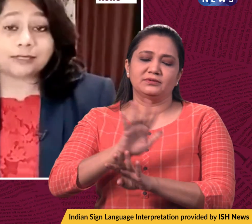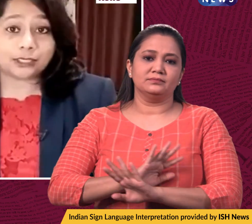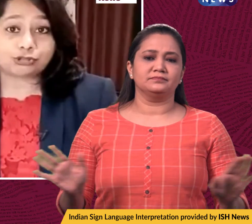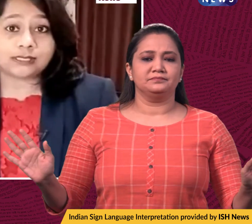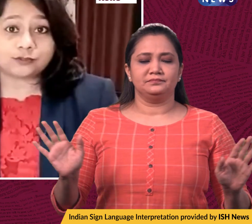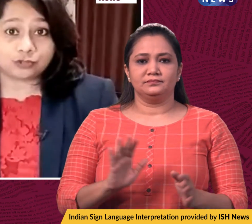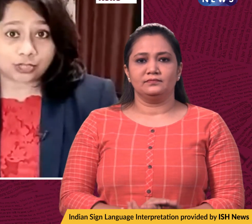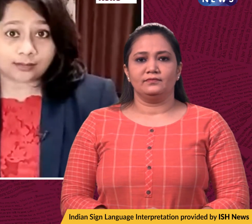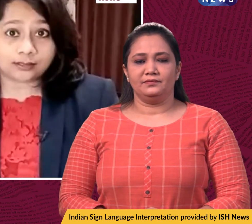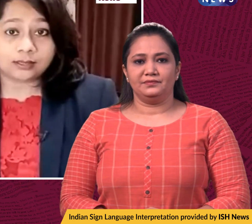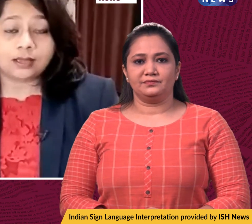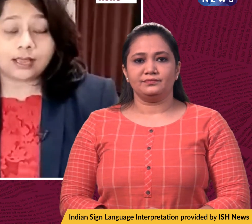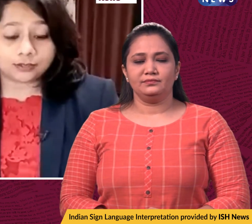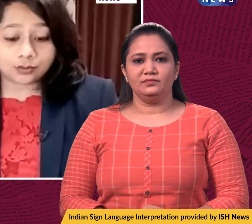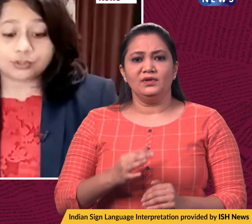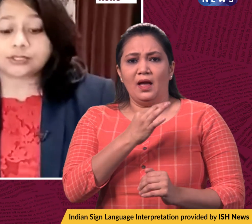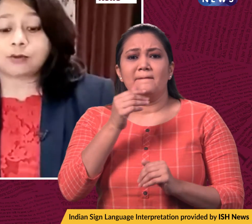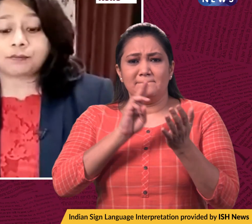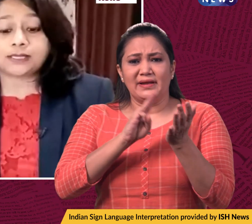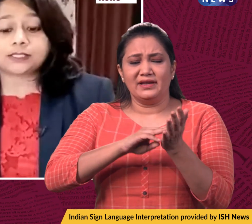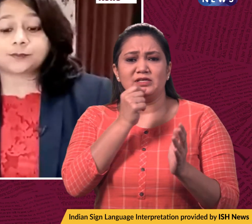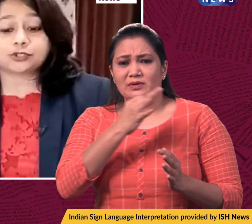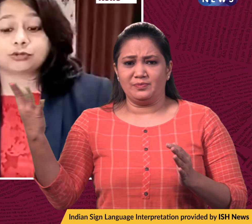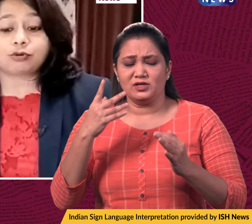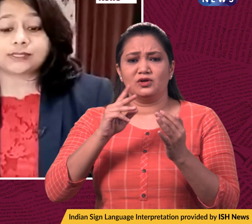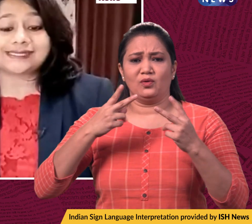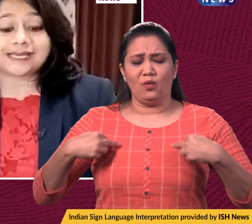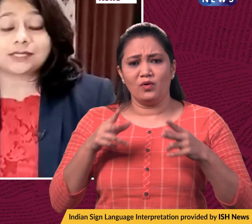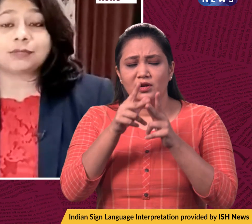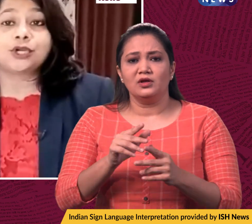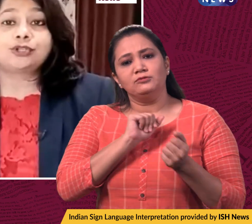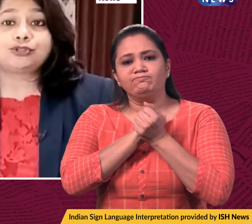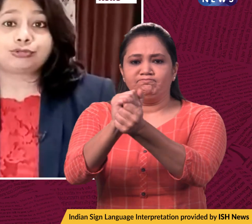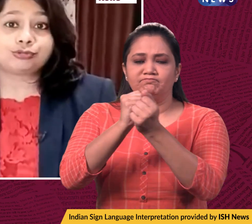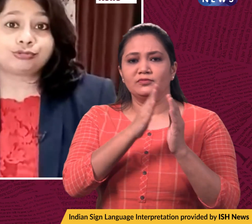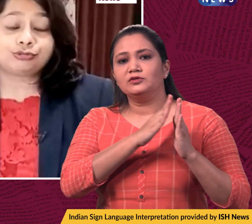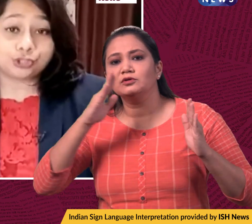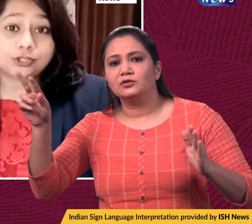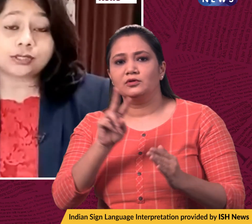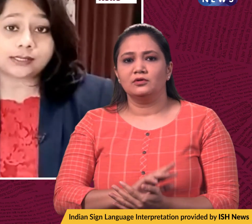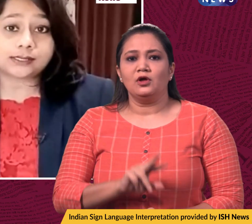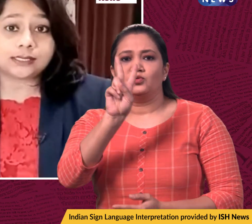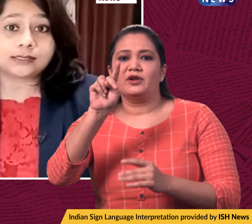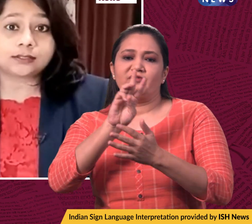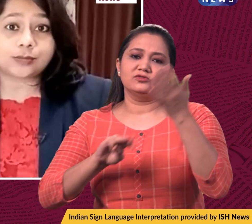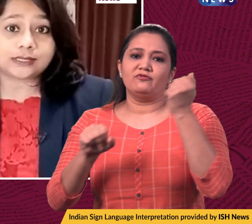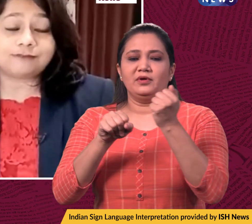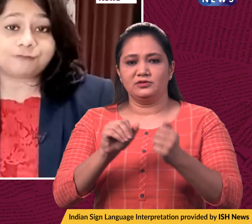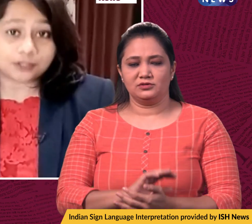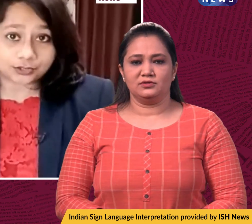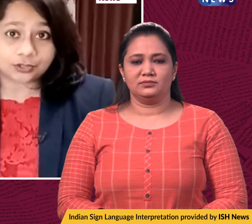Interim application is rejected," end quote. Now, on Monday, a special court had sent him to judicial custody